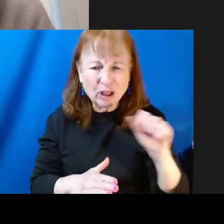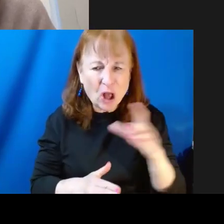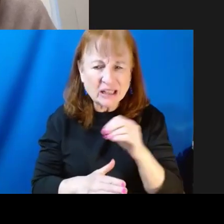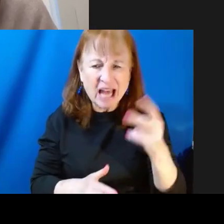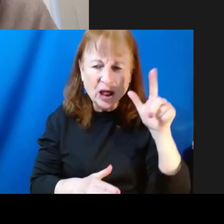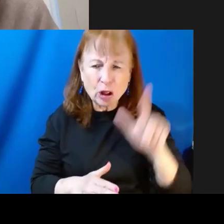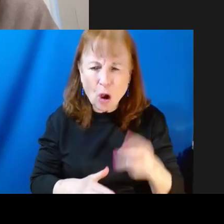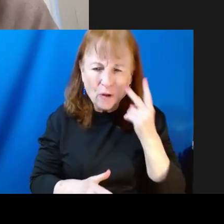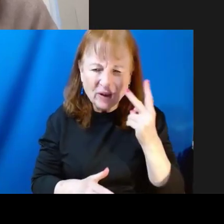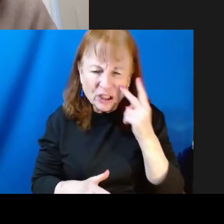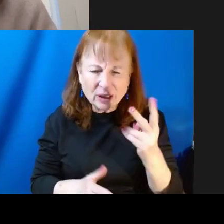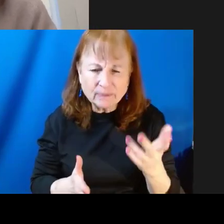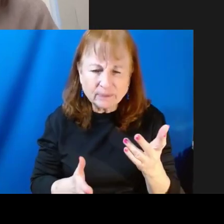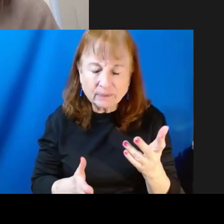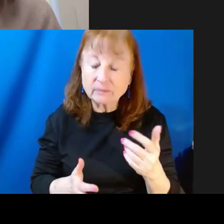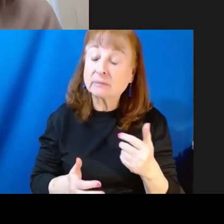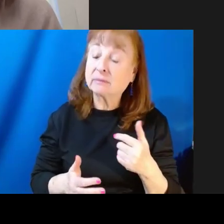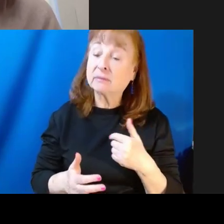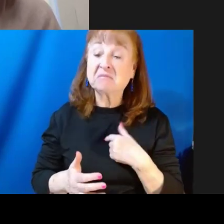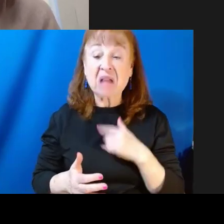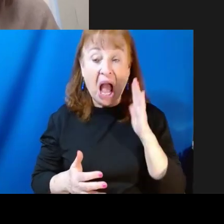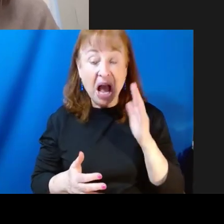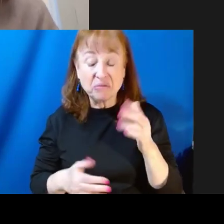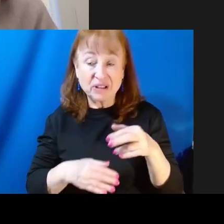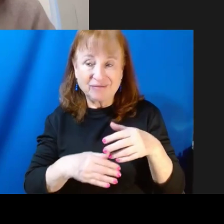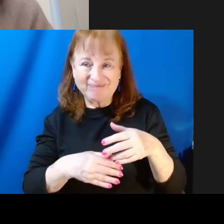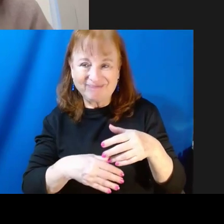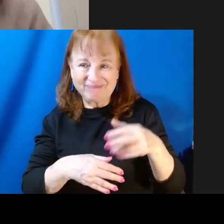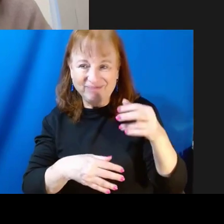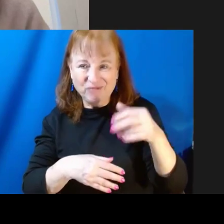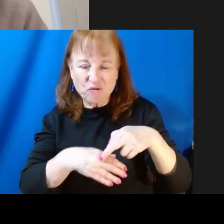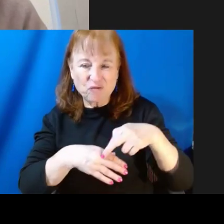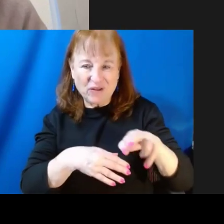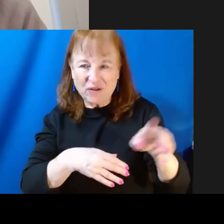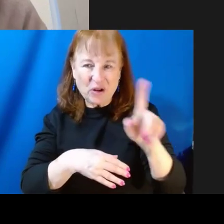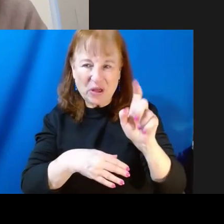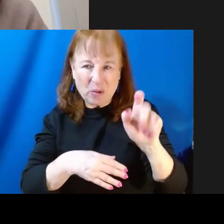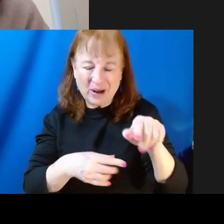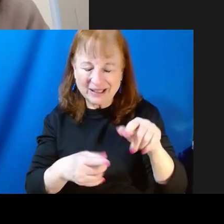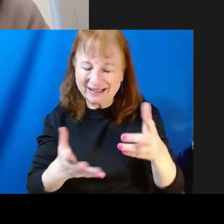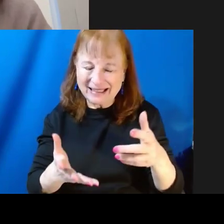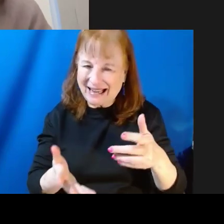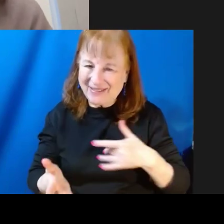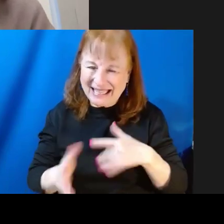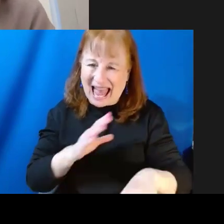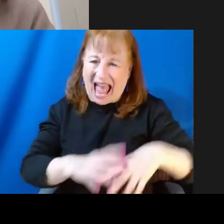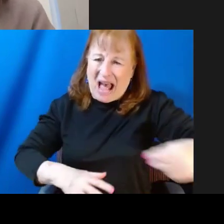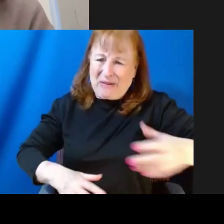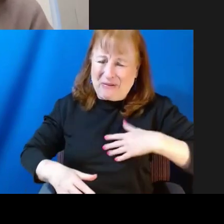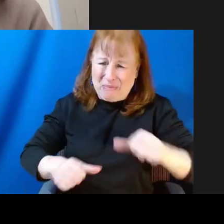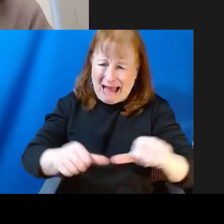vision? So I would actually defer this question because I feel like it is a little bit outside of my